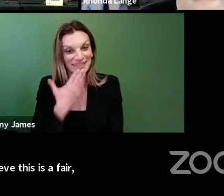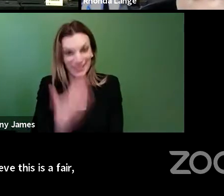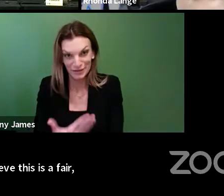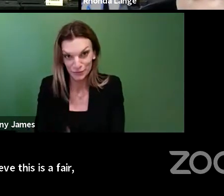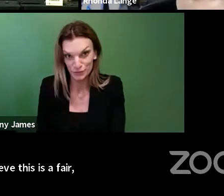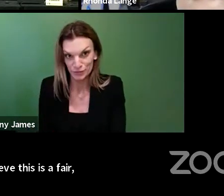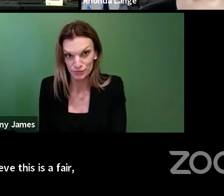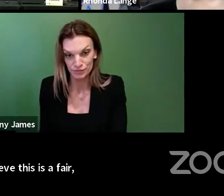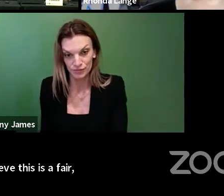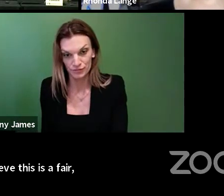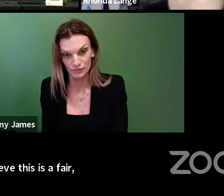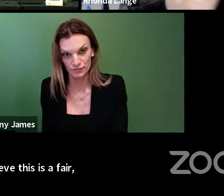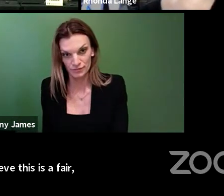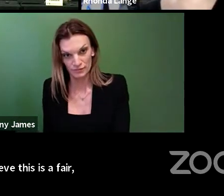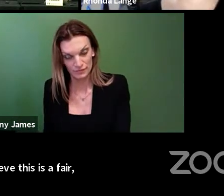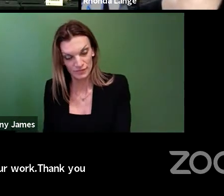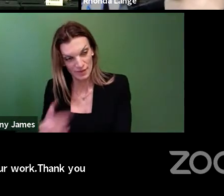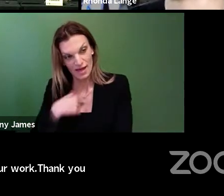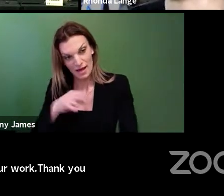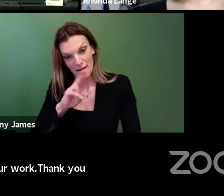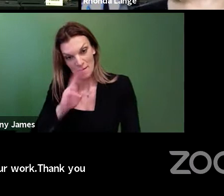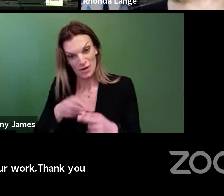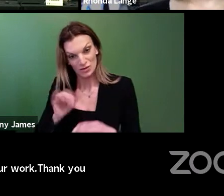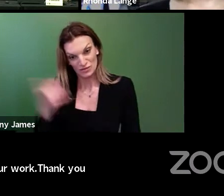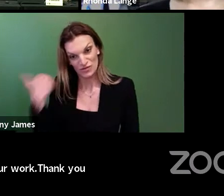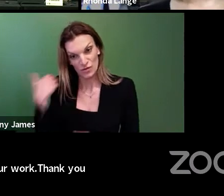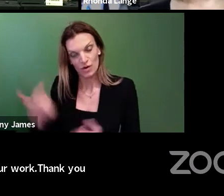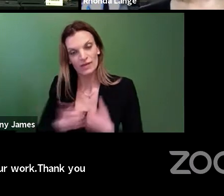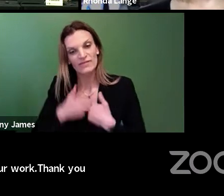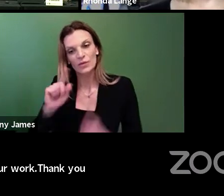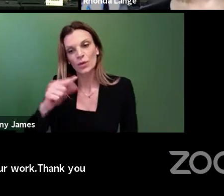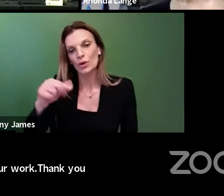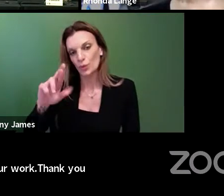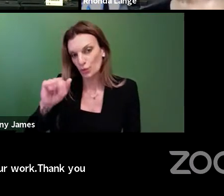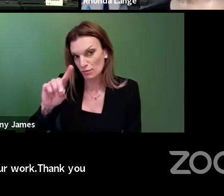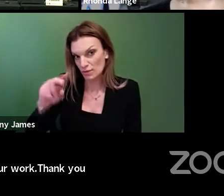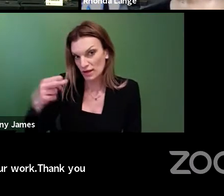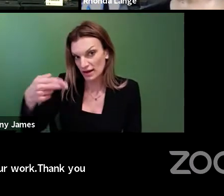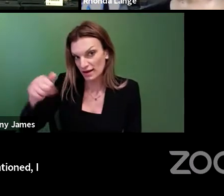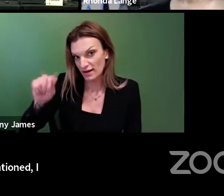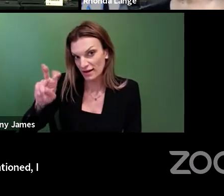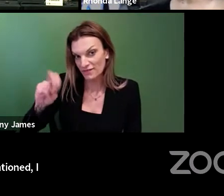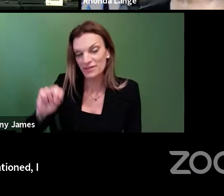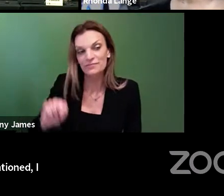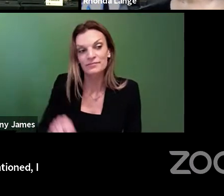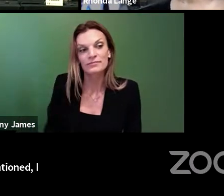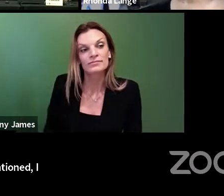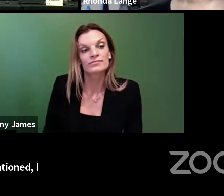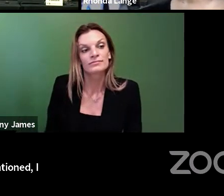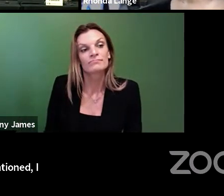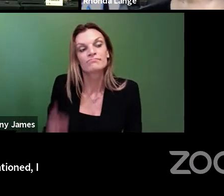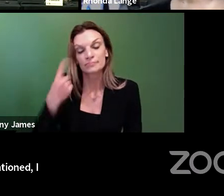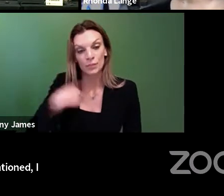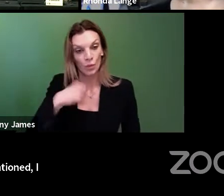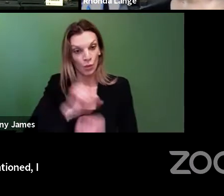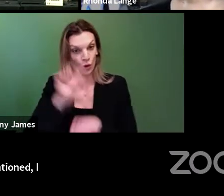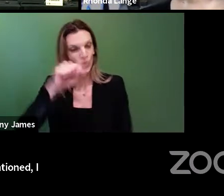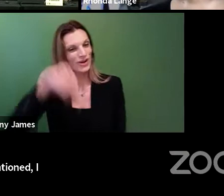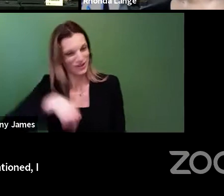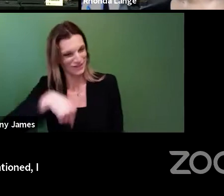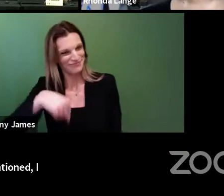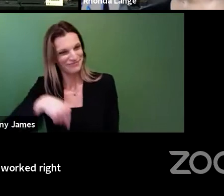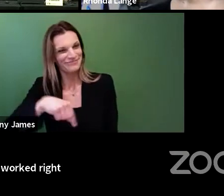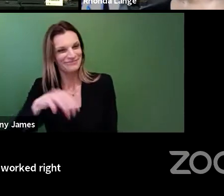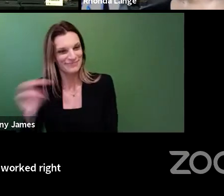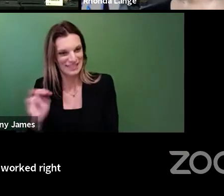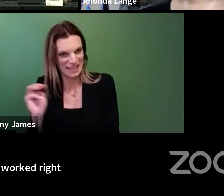that. As I mentioned, I live in Grand Haven, yet I worked right here in Muskegon, another